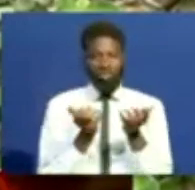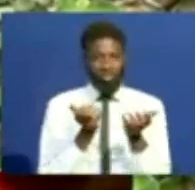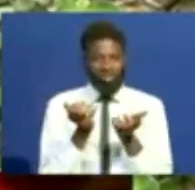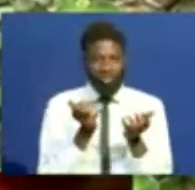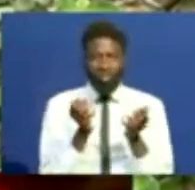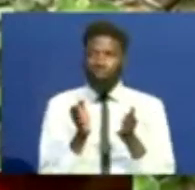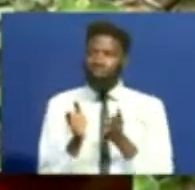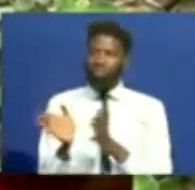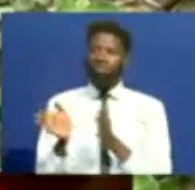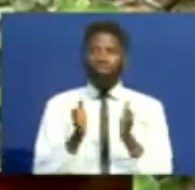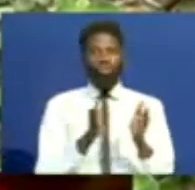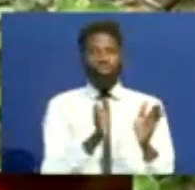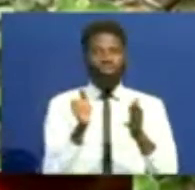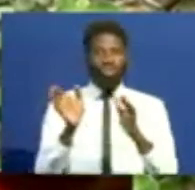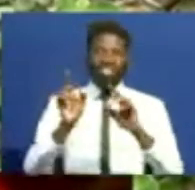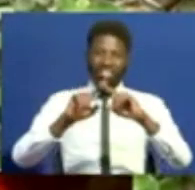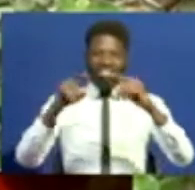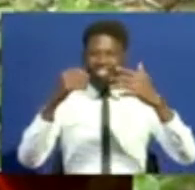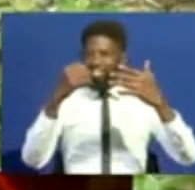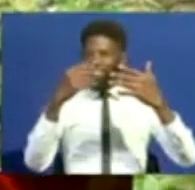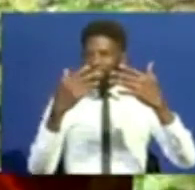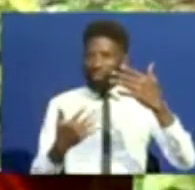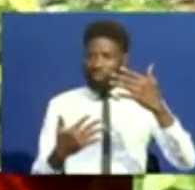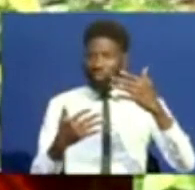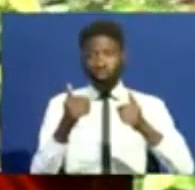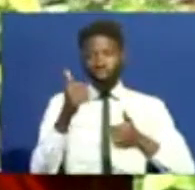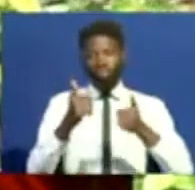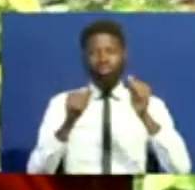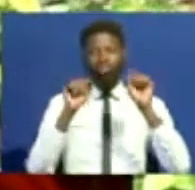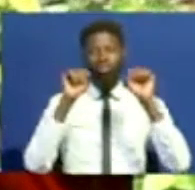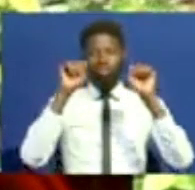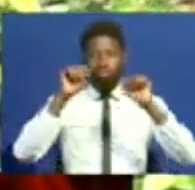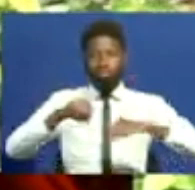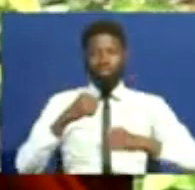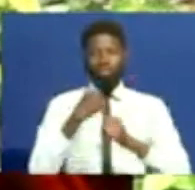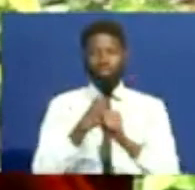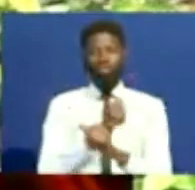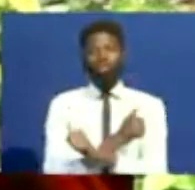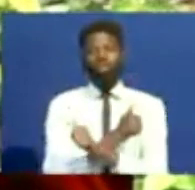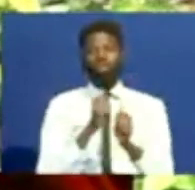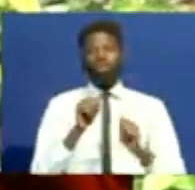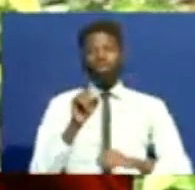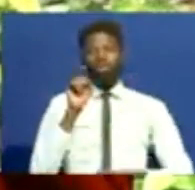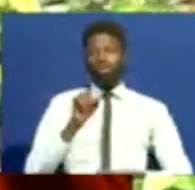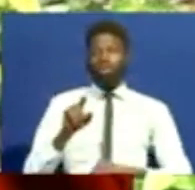models that work. You must properly utilize land,